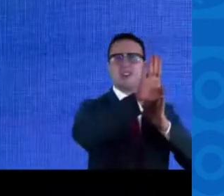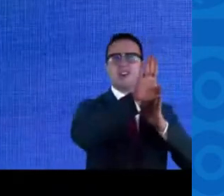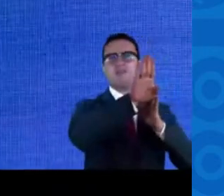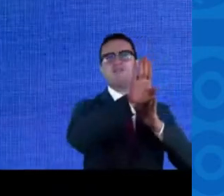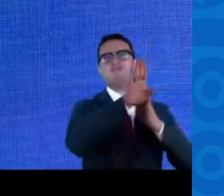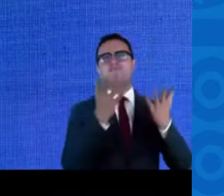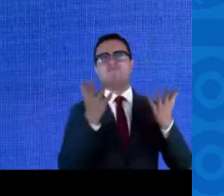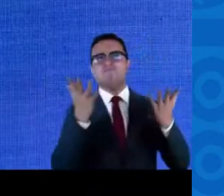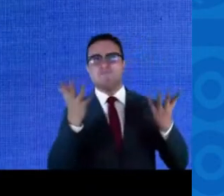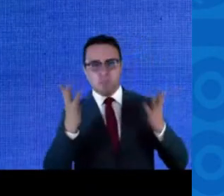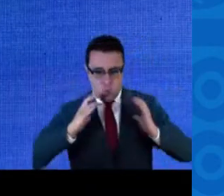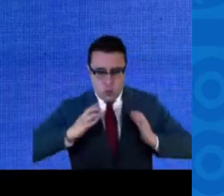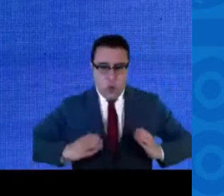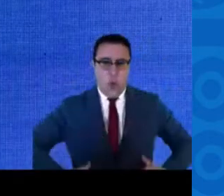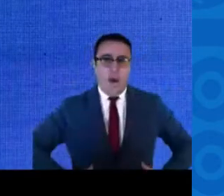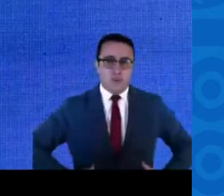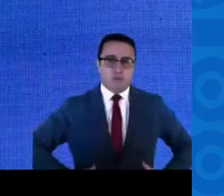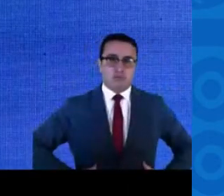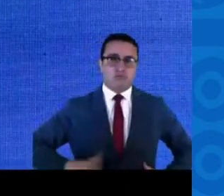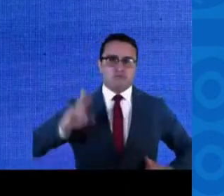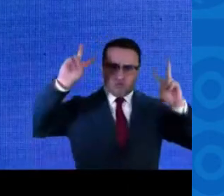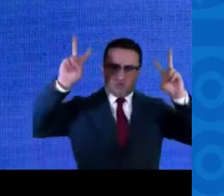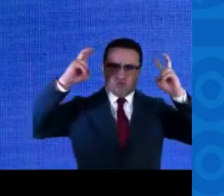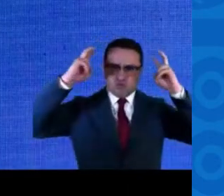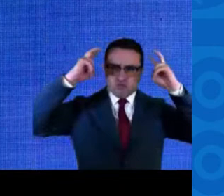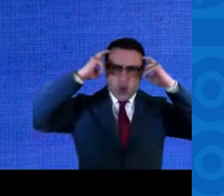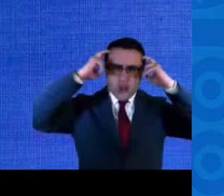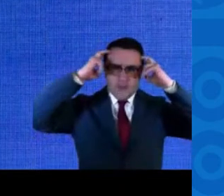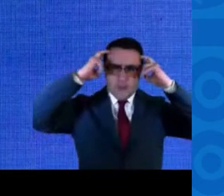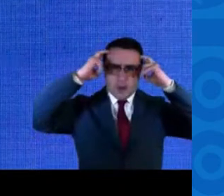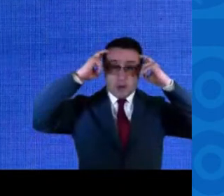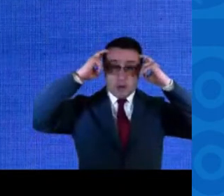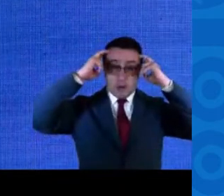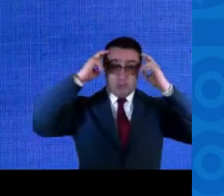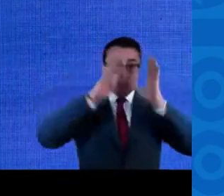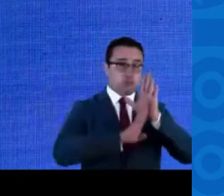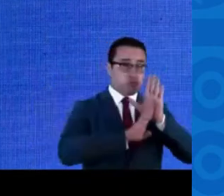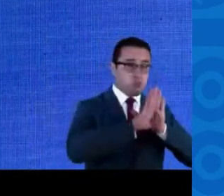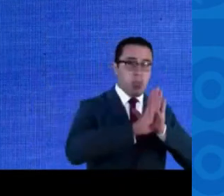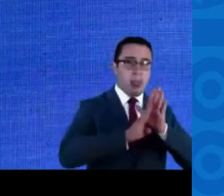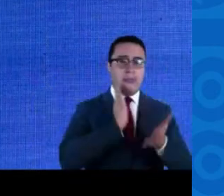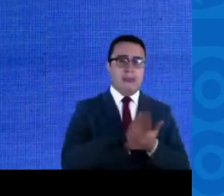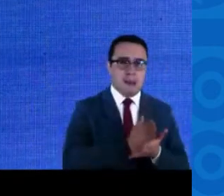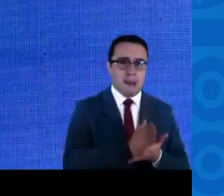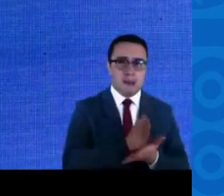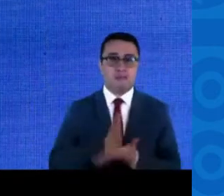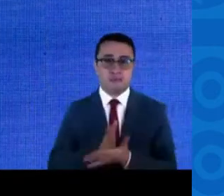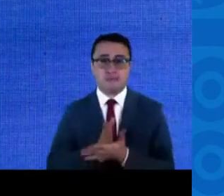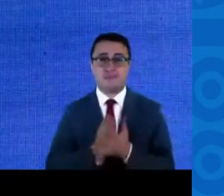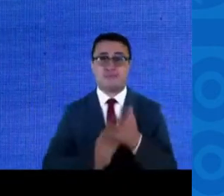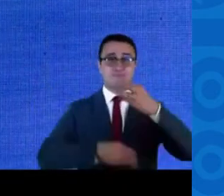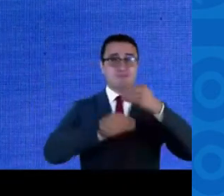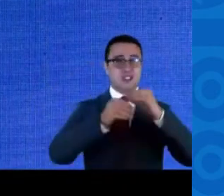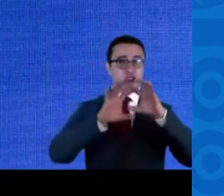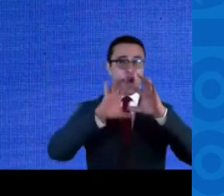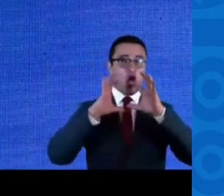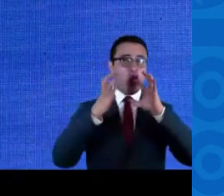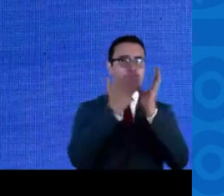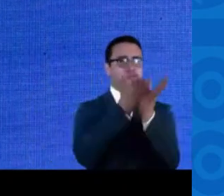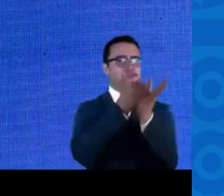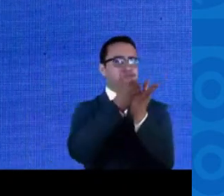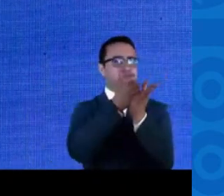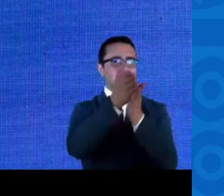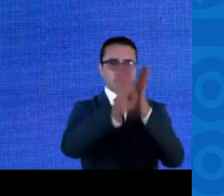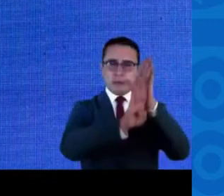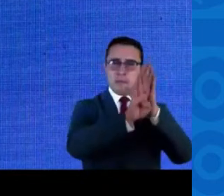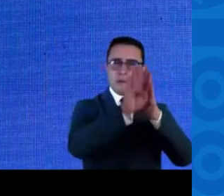impact on the development, not only physical and cognitive, but also on something transcendental